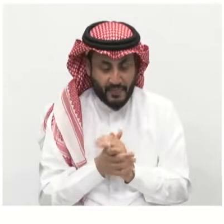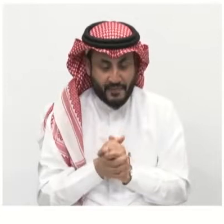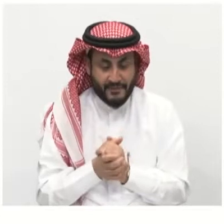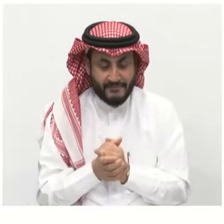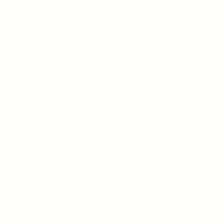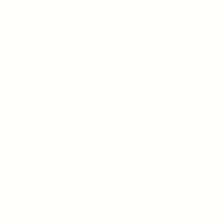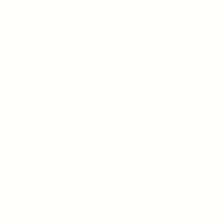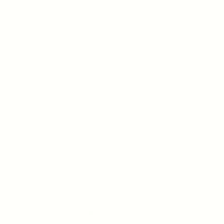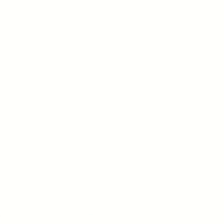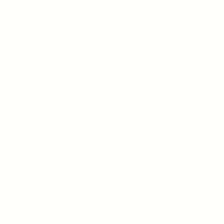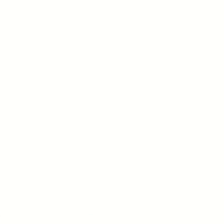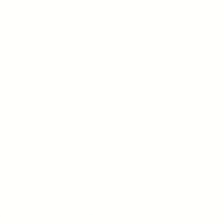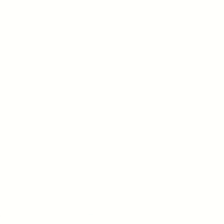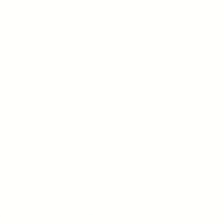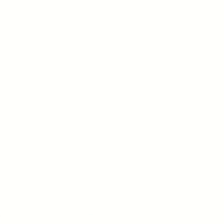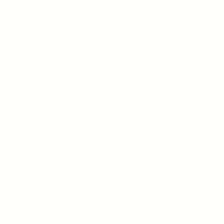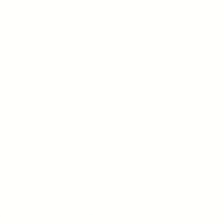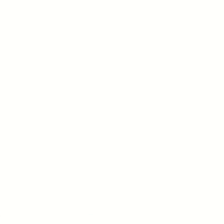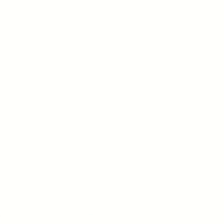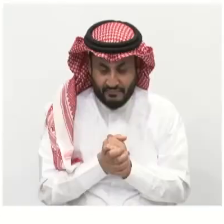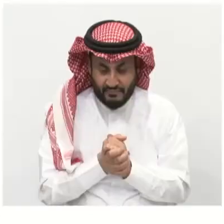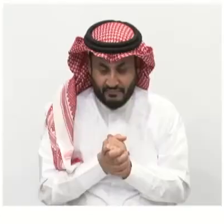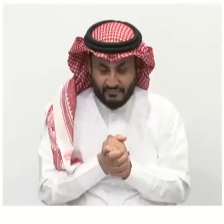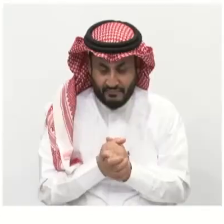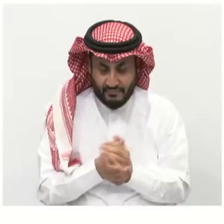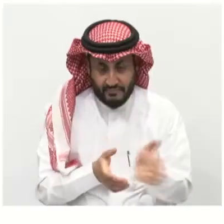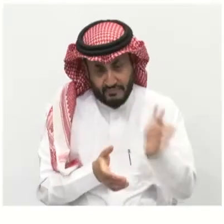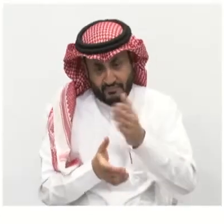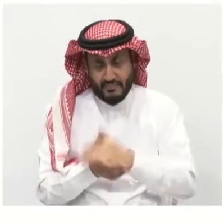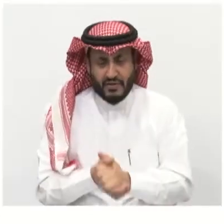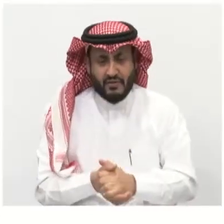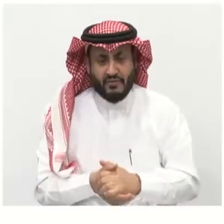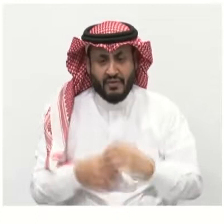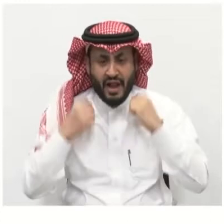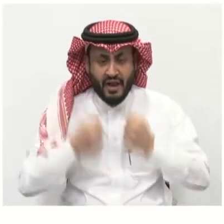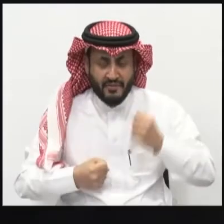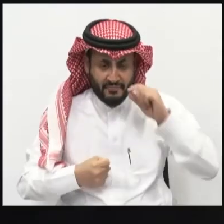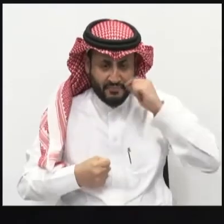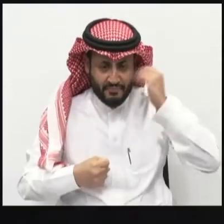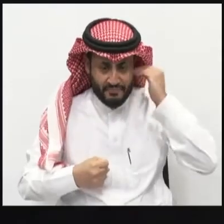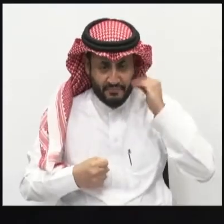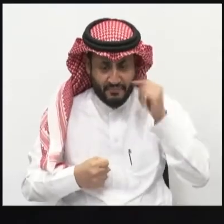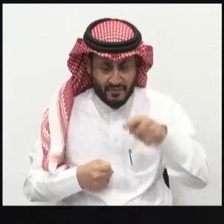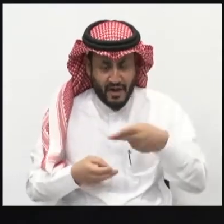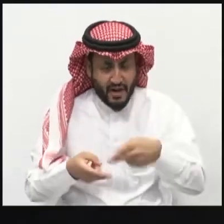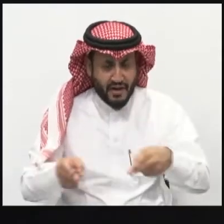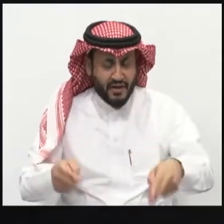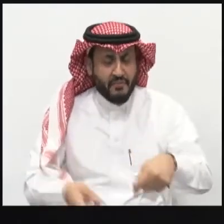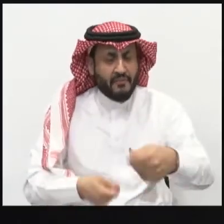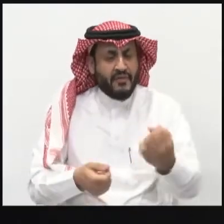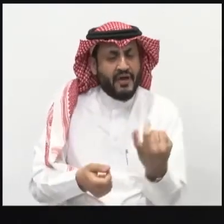will apply the rules of writing correctly. Okay, so boys and girls, do you remember the different ways of